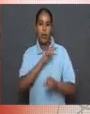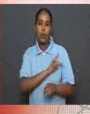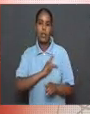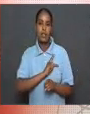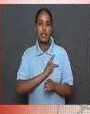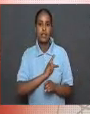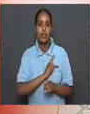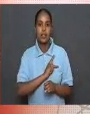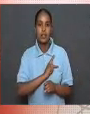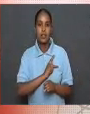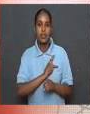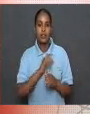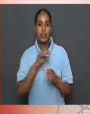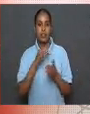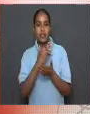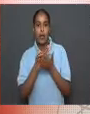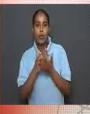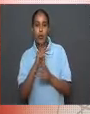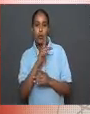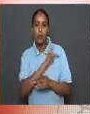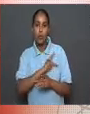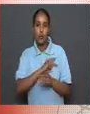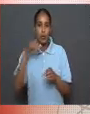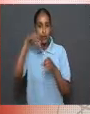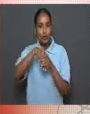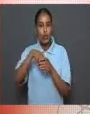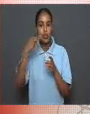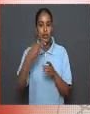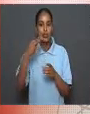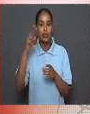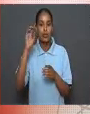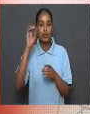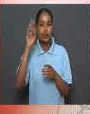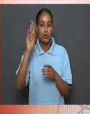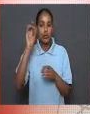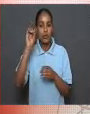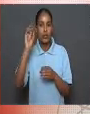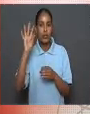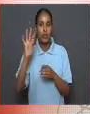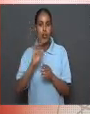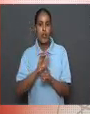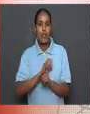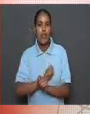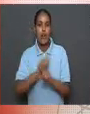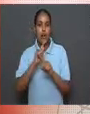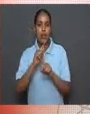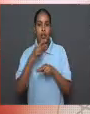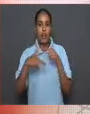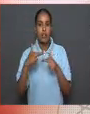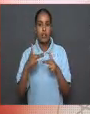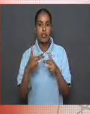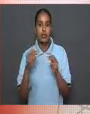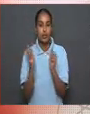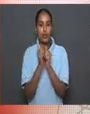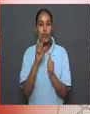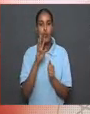chemical properties. Some properties include sulfuric acid's violent reaction with